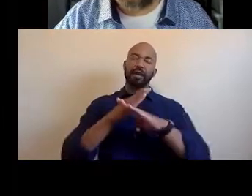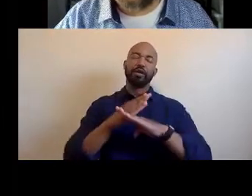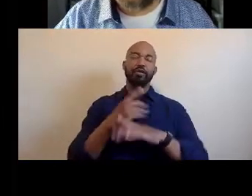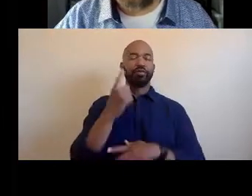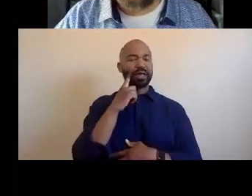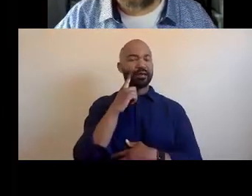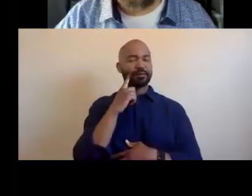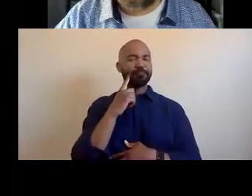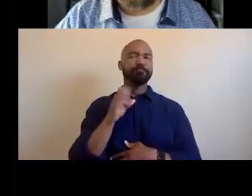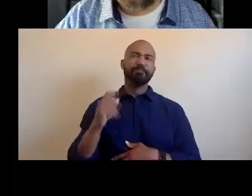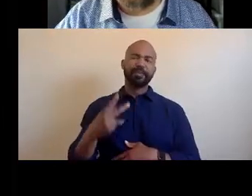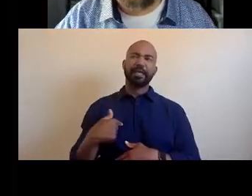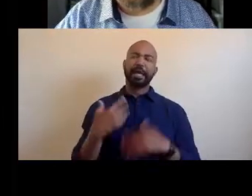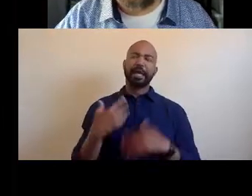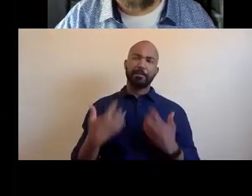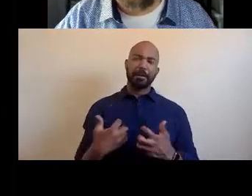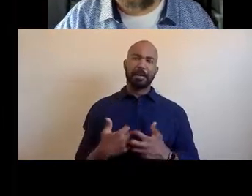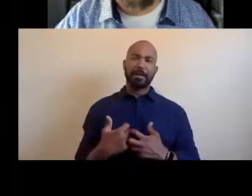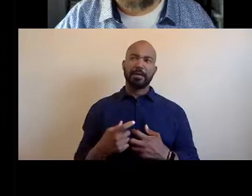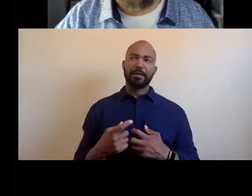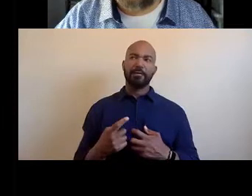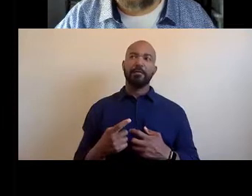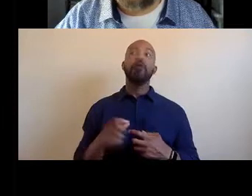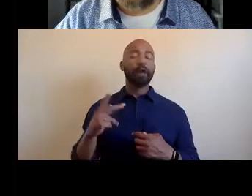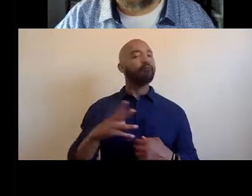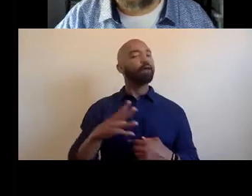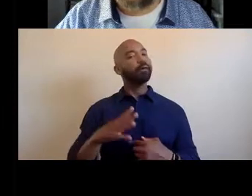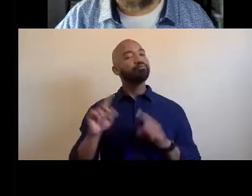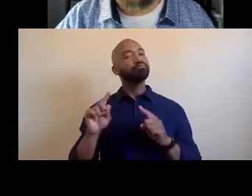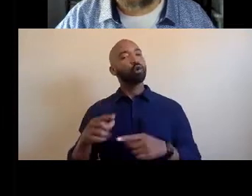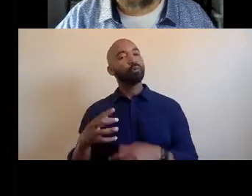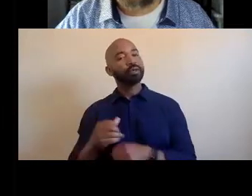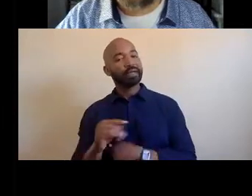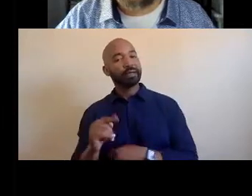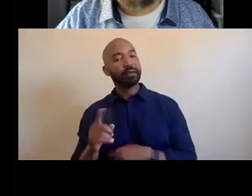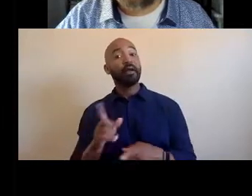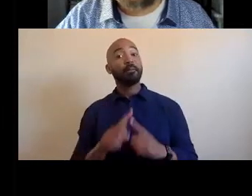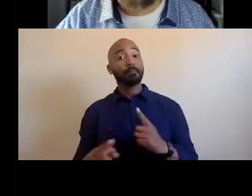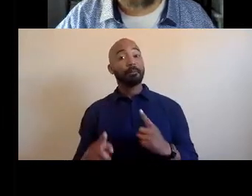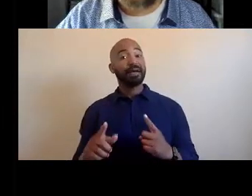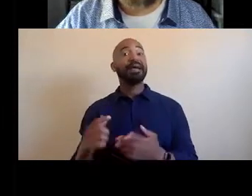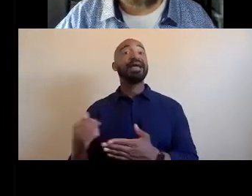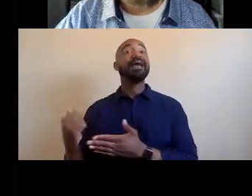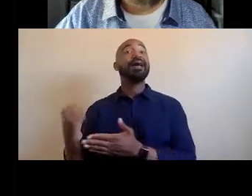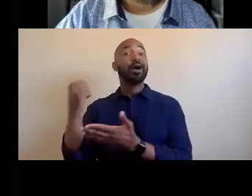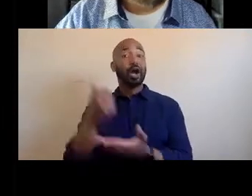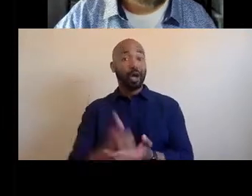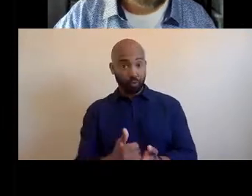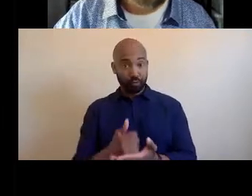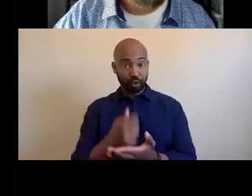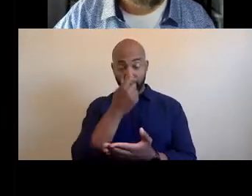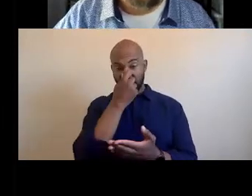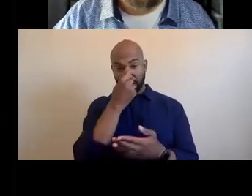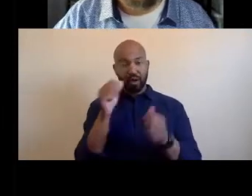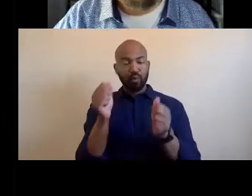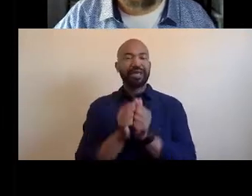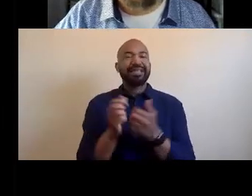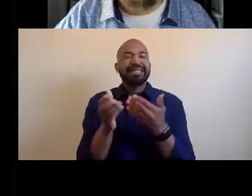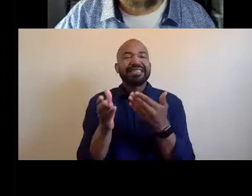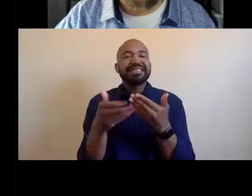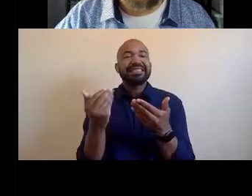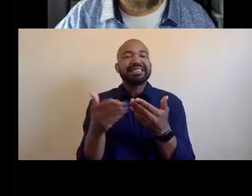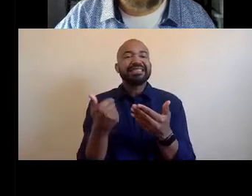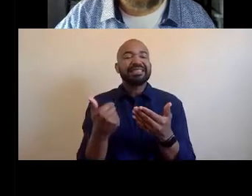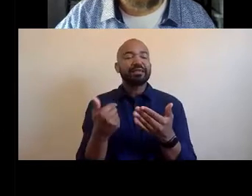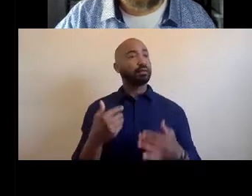get it. But it at least allows you to interrupt that ease of getting, wanting a cigarette